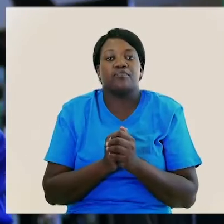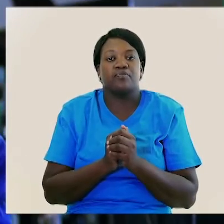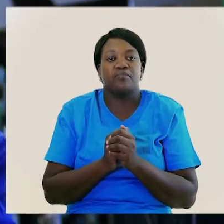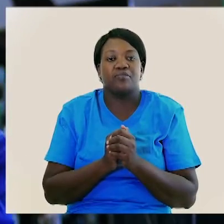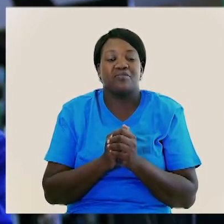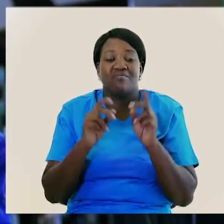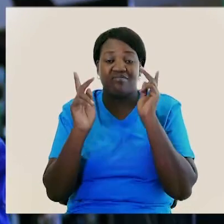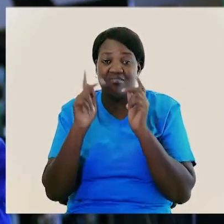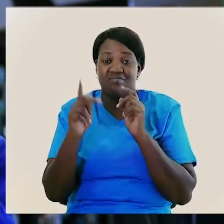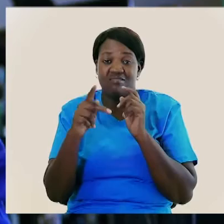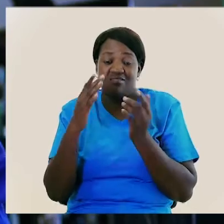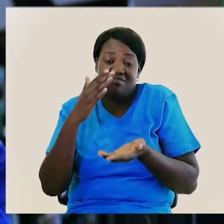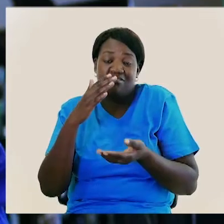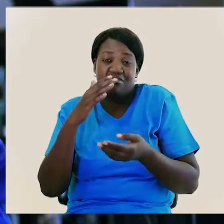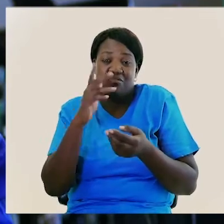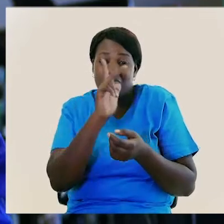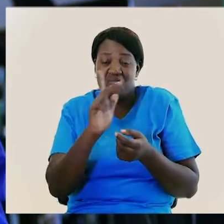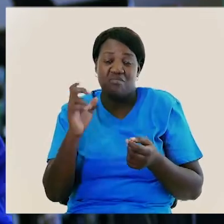In addition, as people's